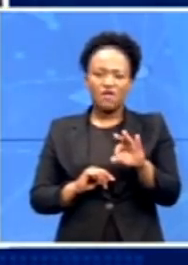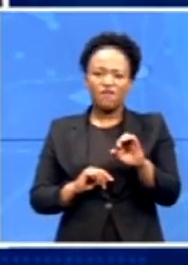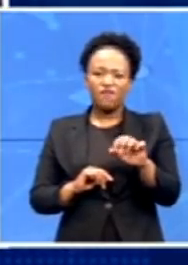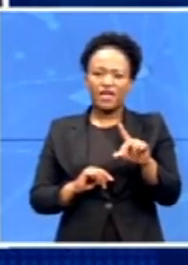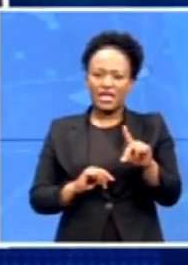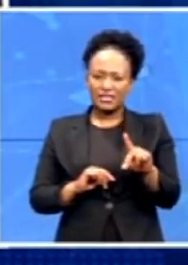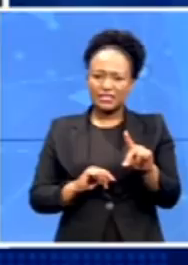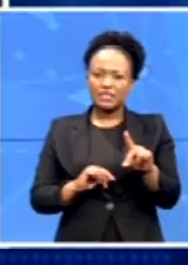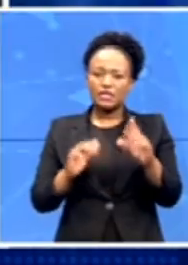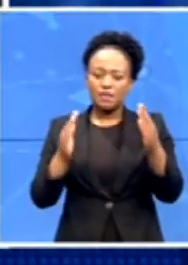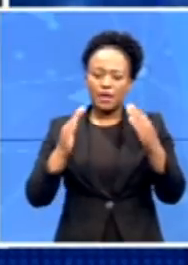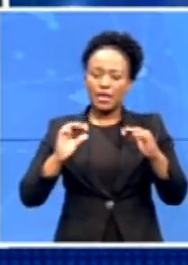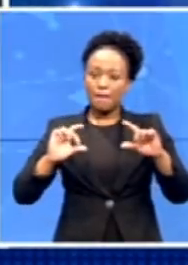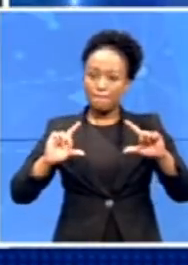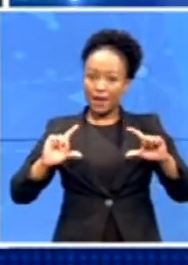on page